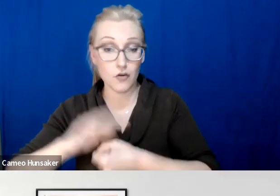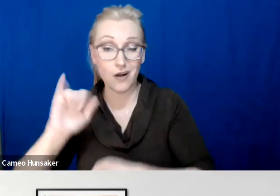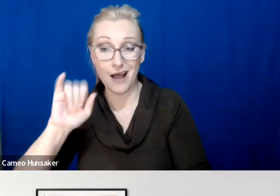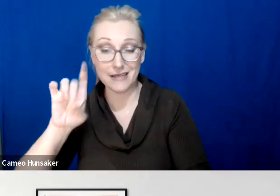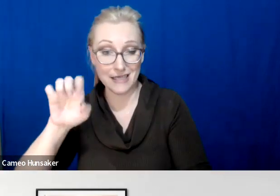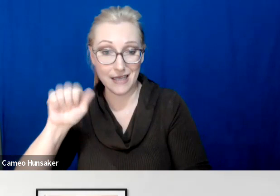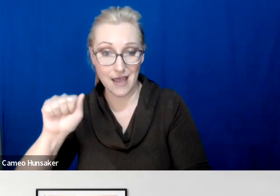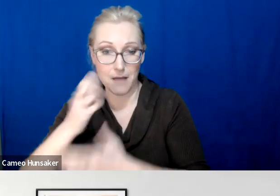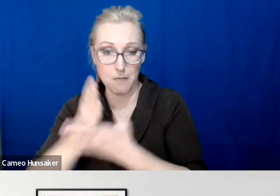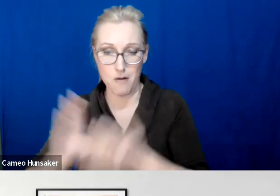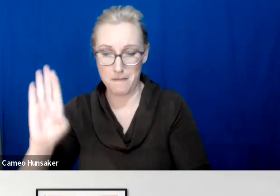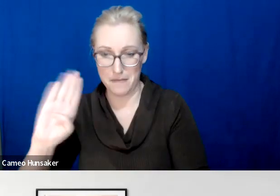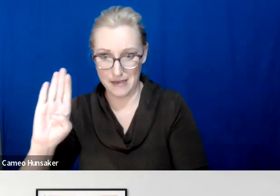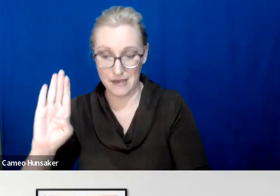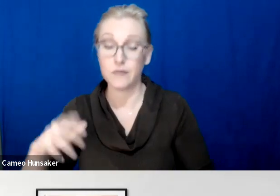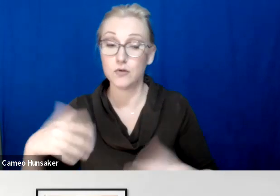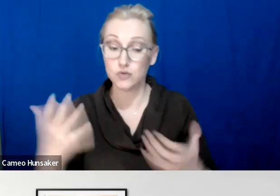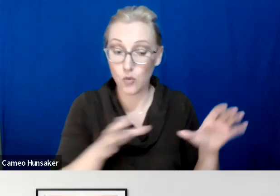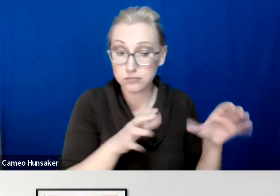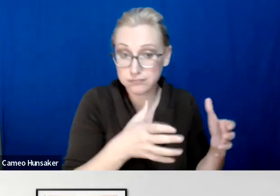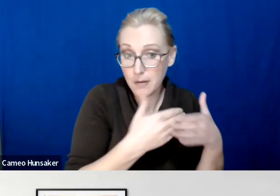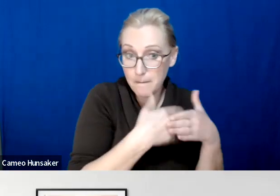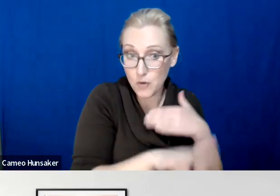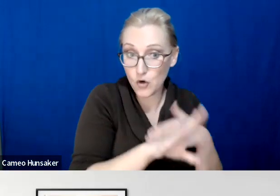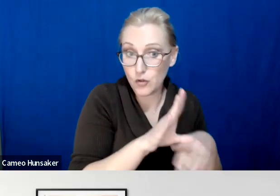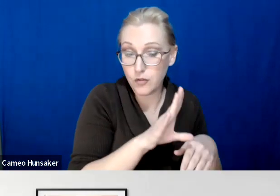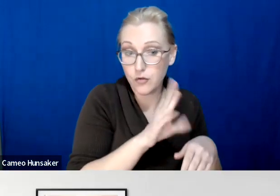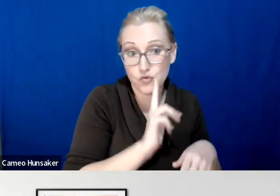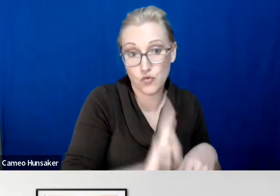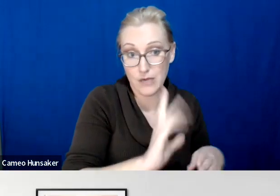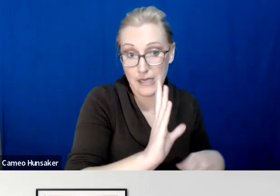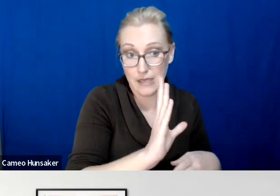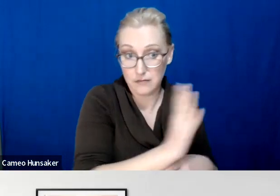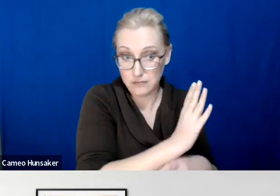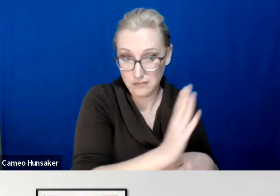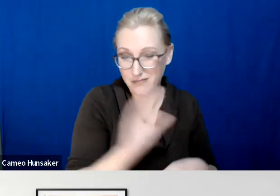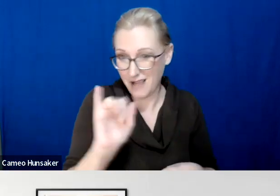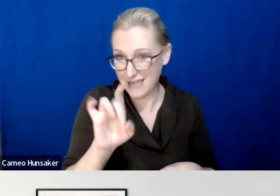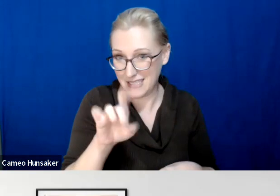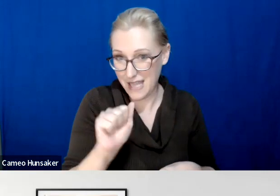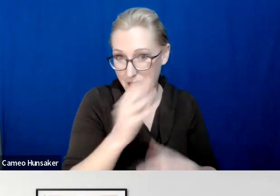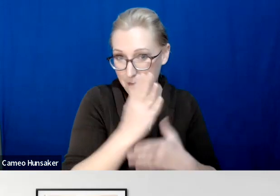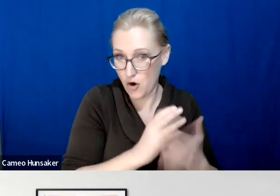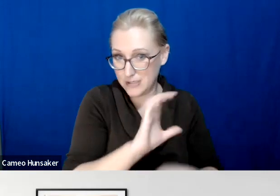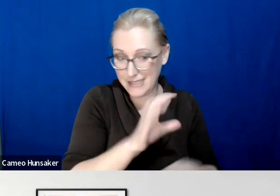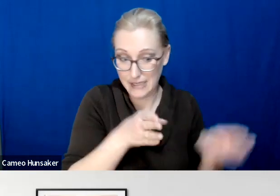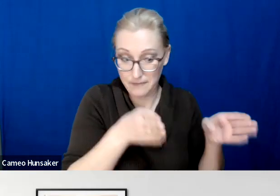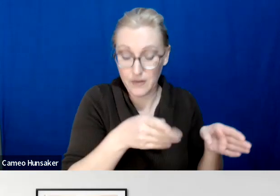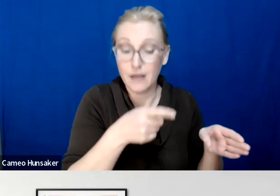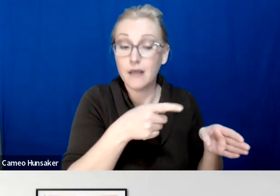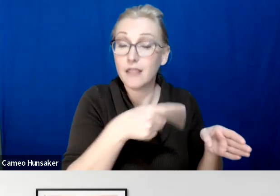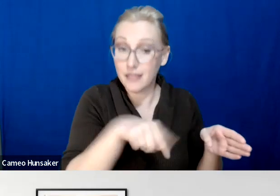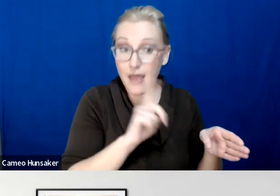back to early intervention, the littles 0 to 3, IDEA Part C, they are entitled to early intervention services.